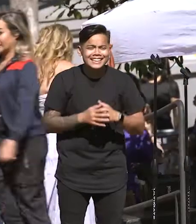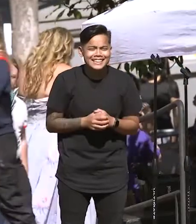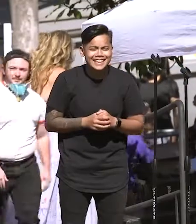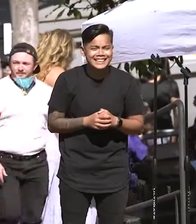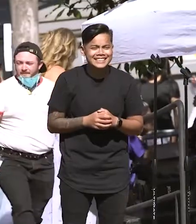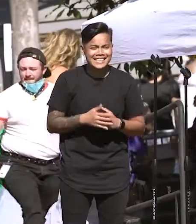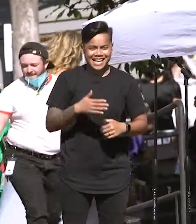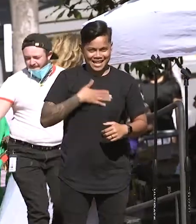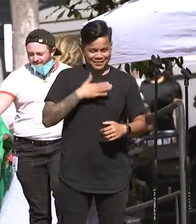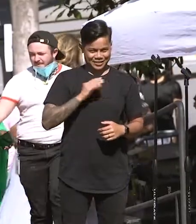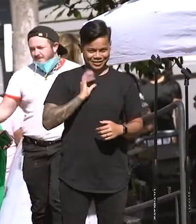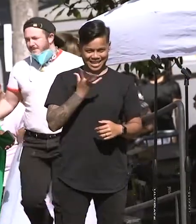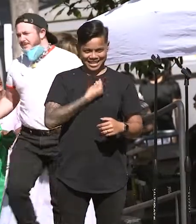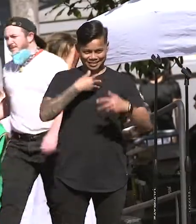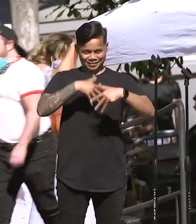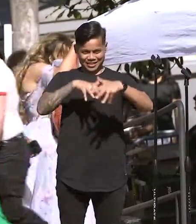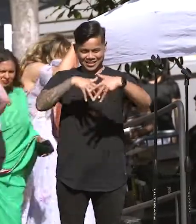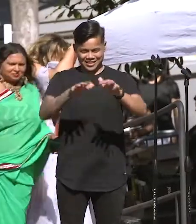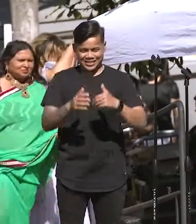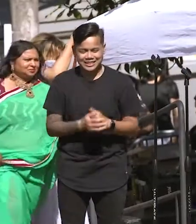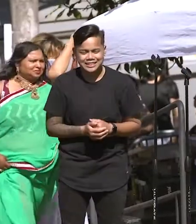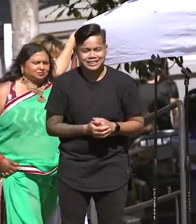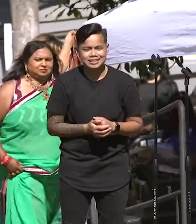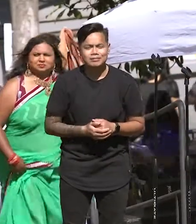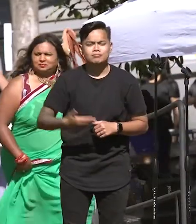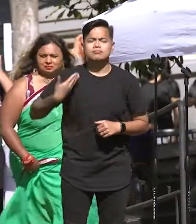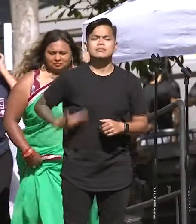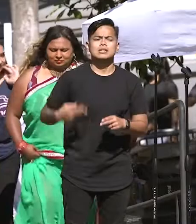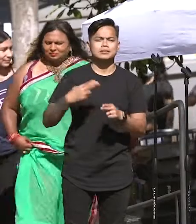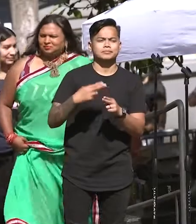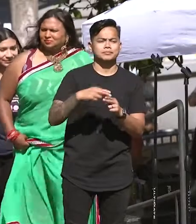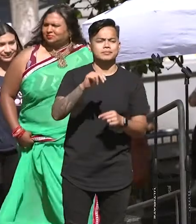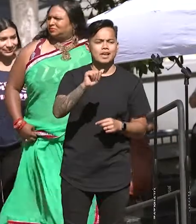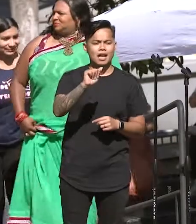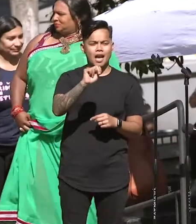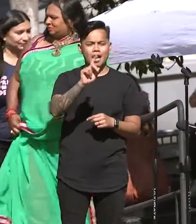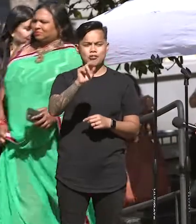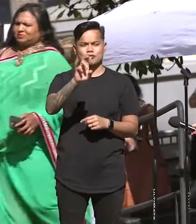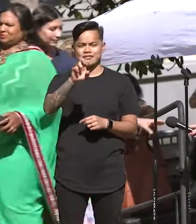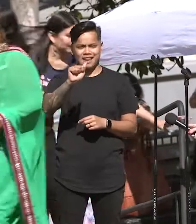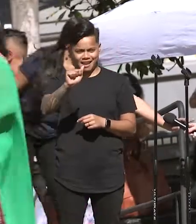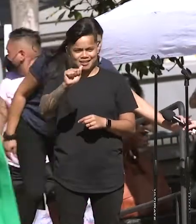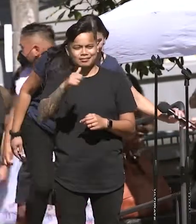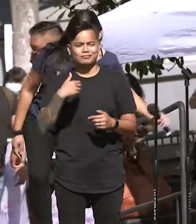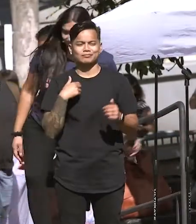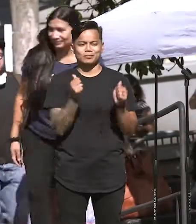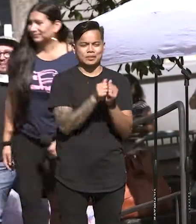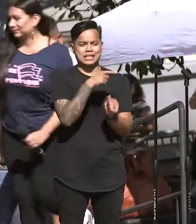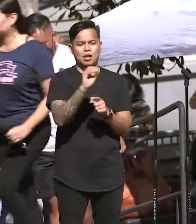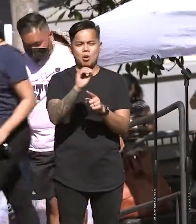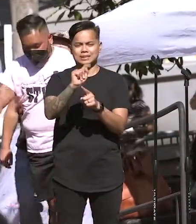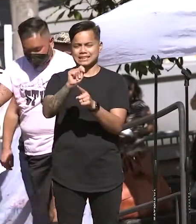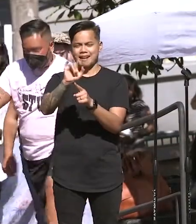Happy Trans March. My name is Andrea, and I'm here with the OTI, the Office of